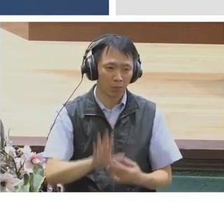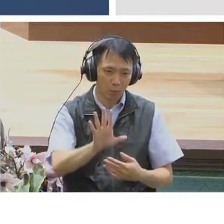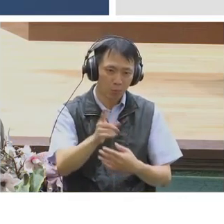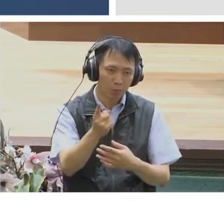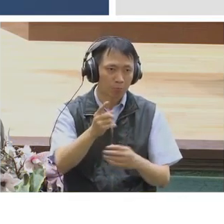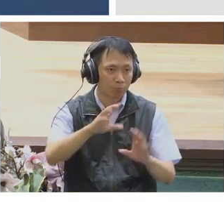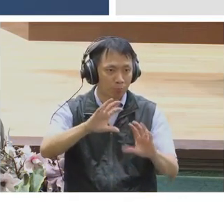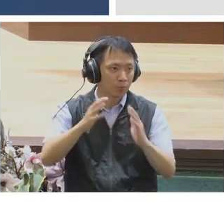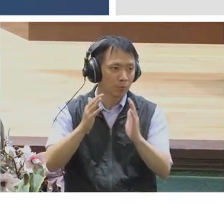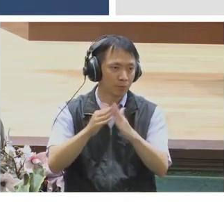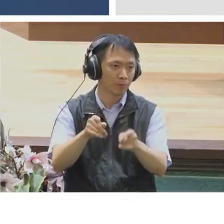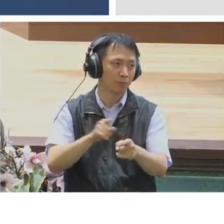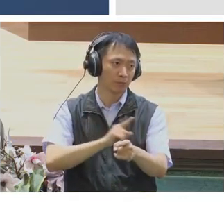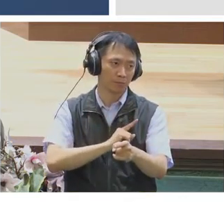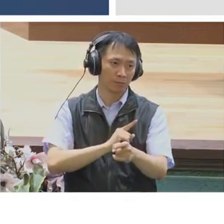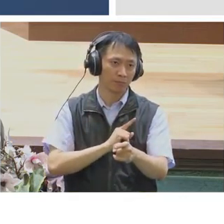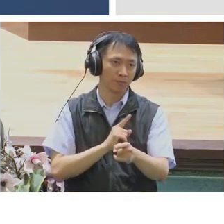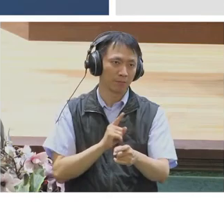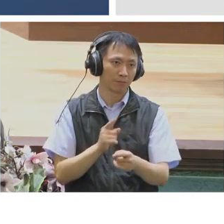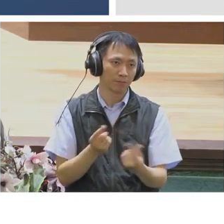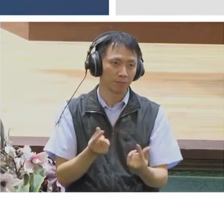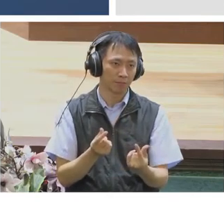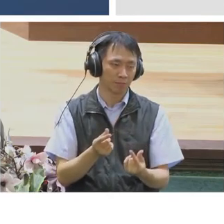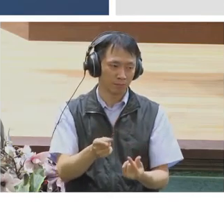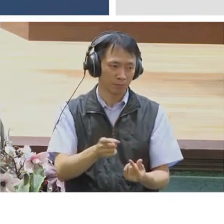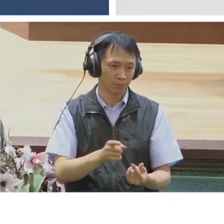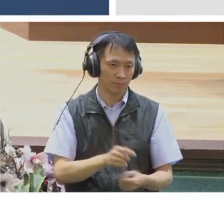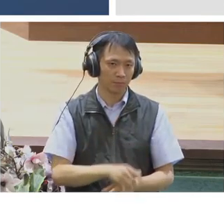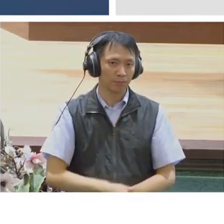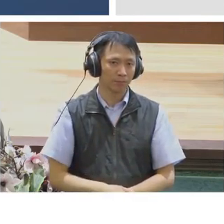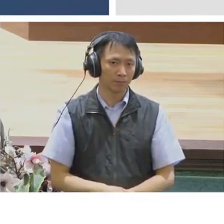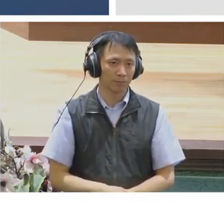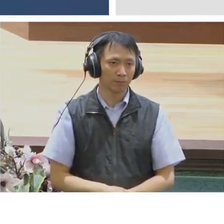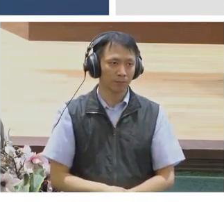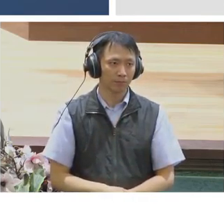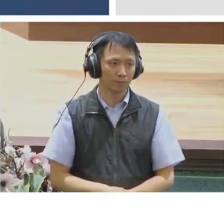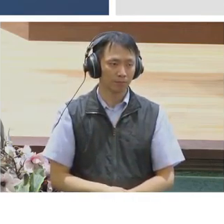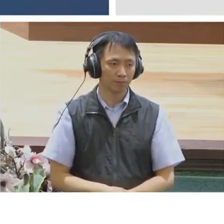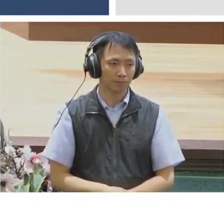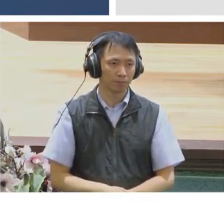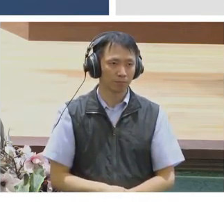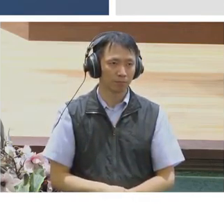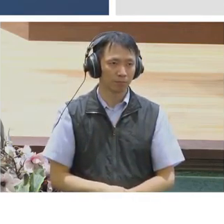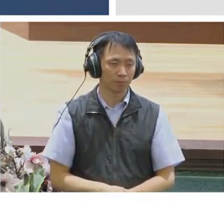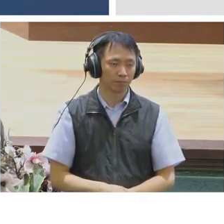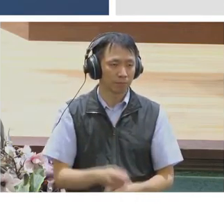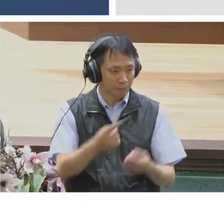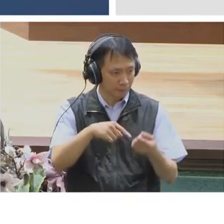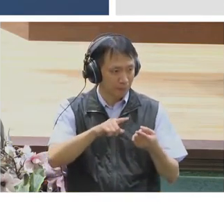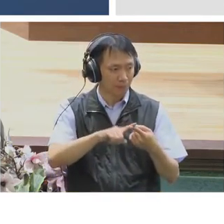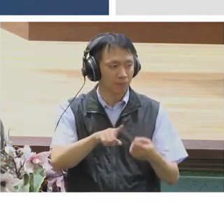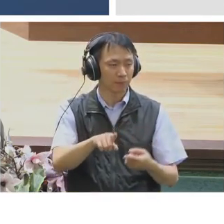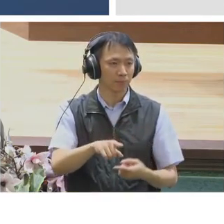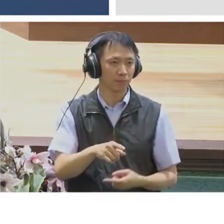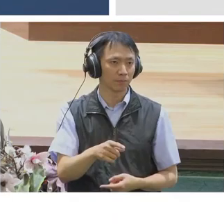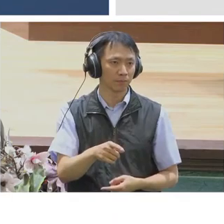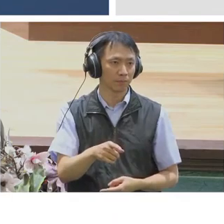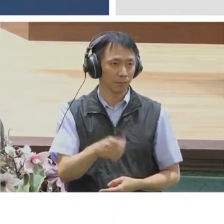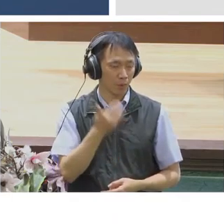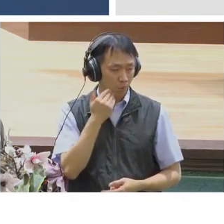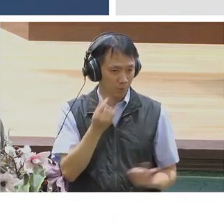out to their communities and working with their communities, I think then yes. But for places like the UK, for example, and